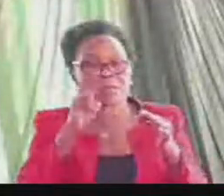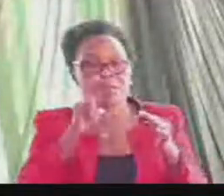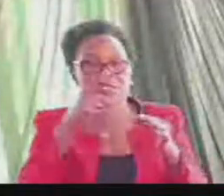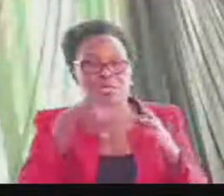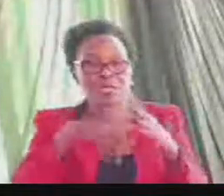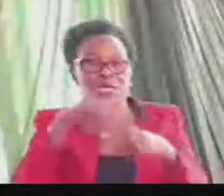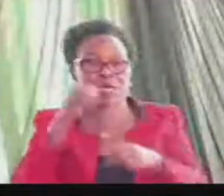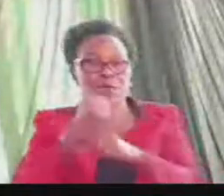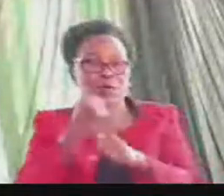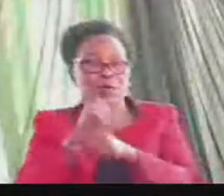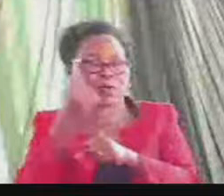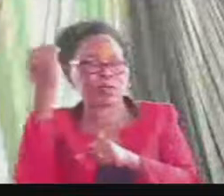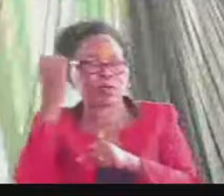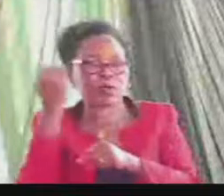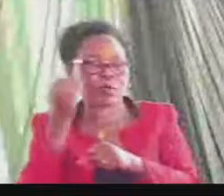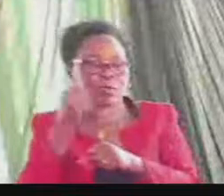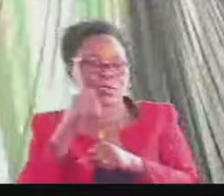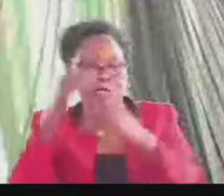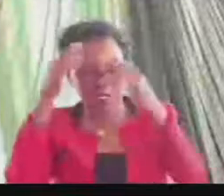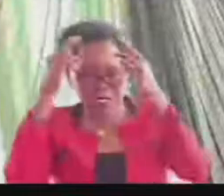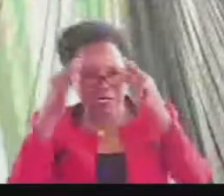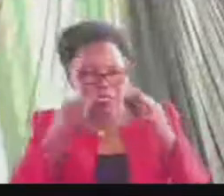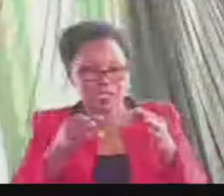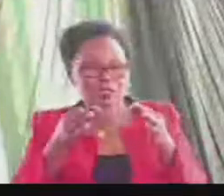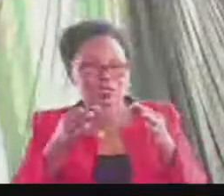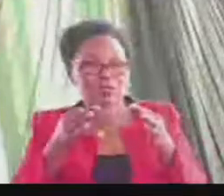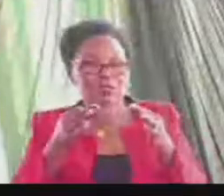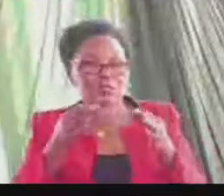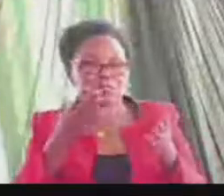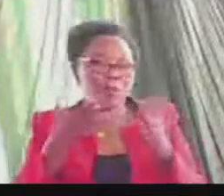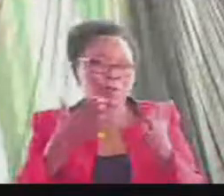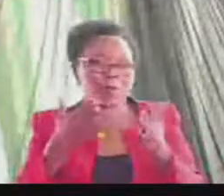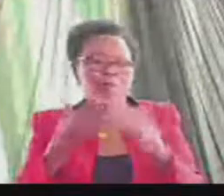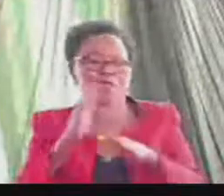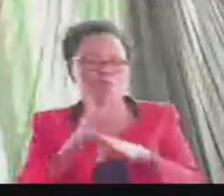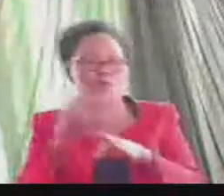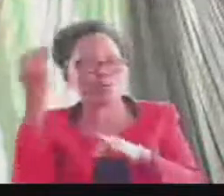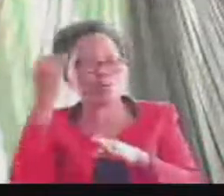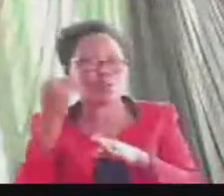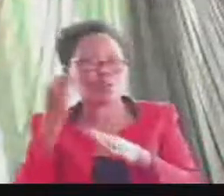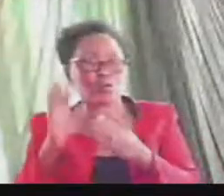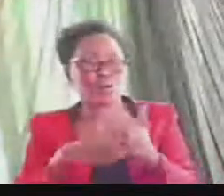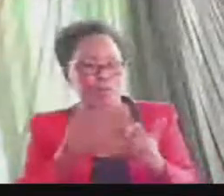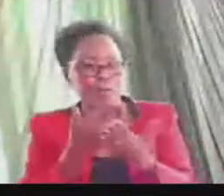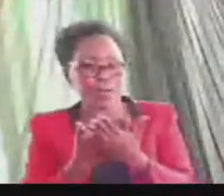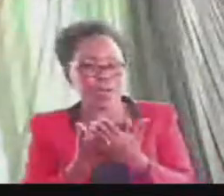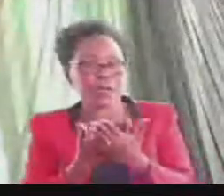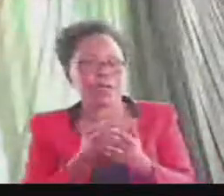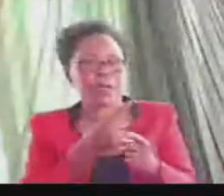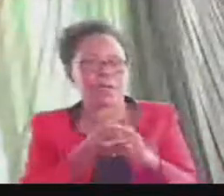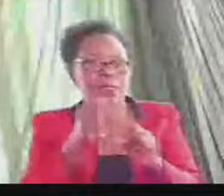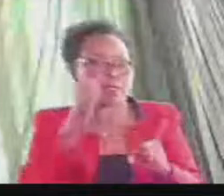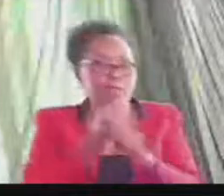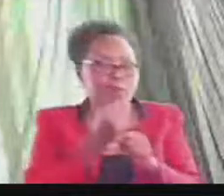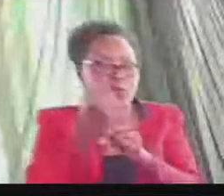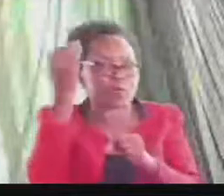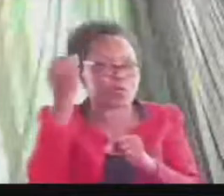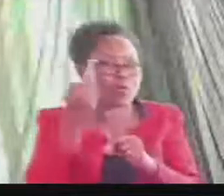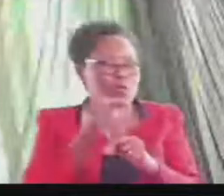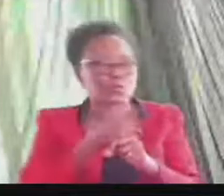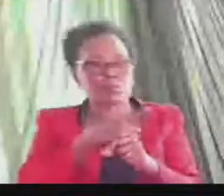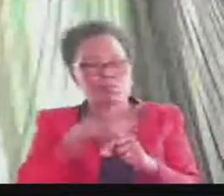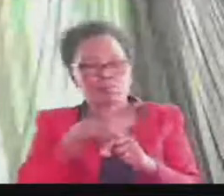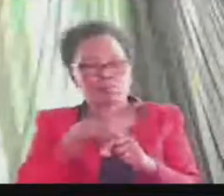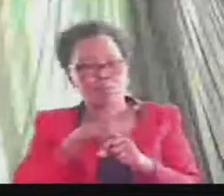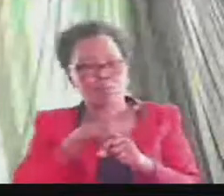where you find a decision has been made by a court of appeal clarifying a position, but still the employment court goes ahead and goes contrary to